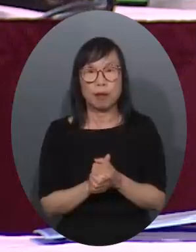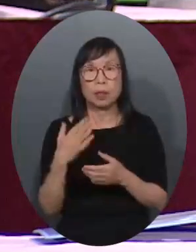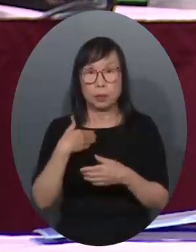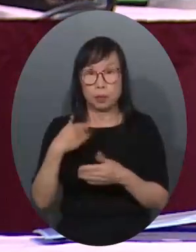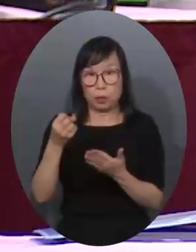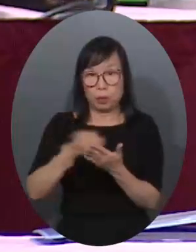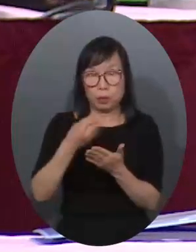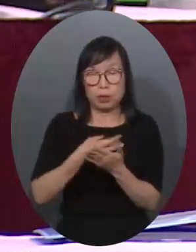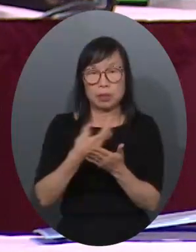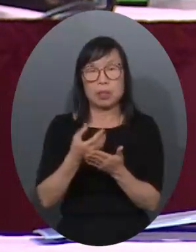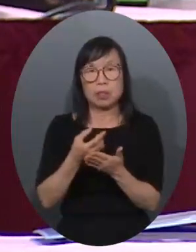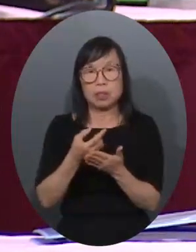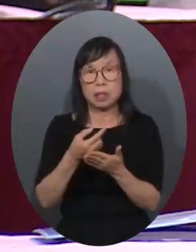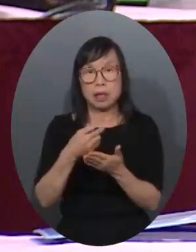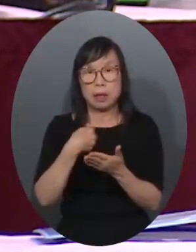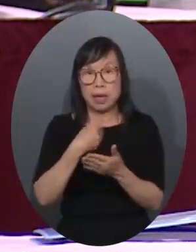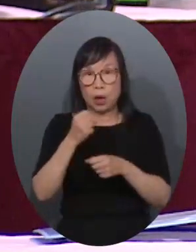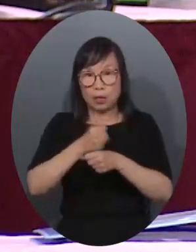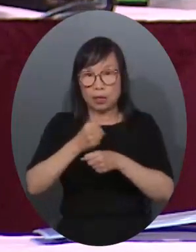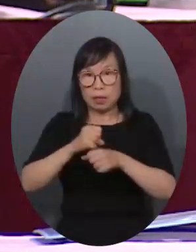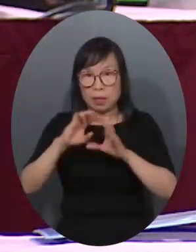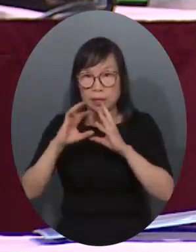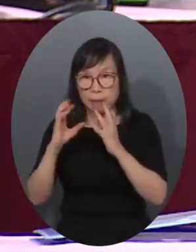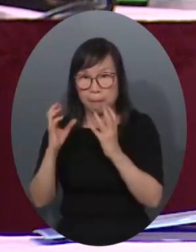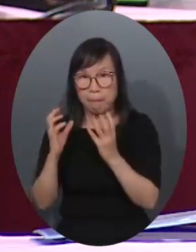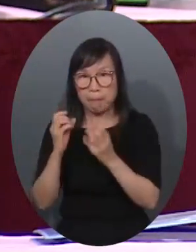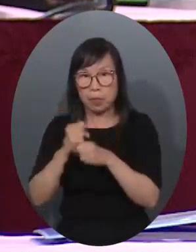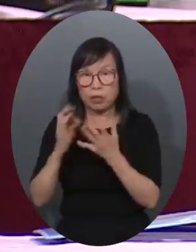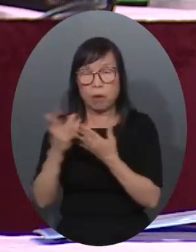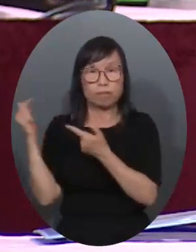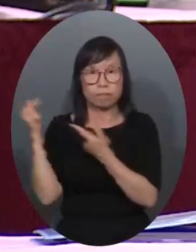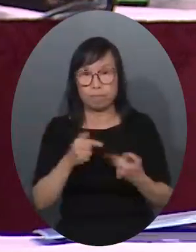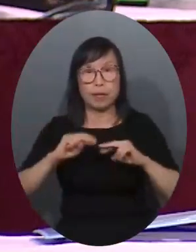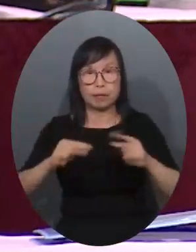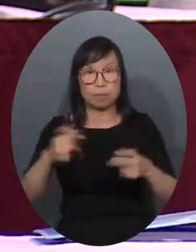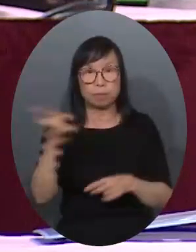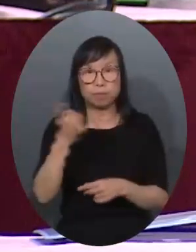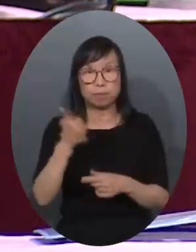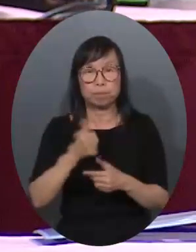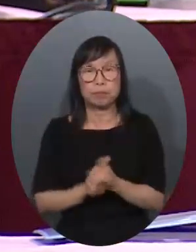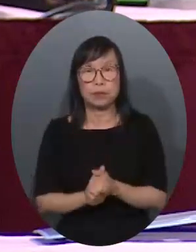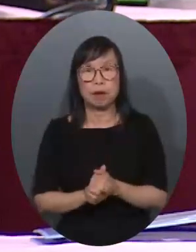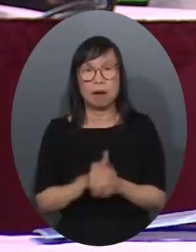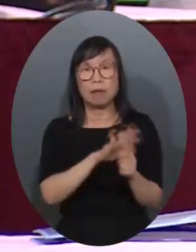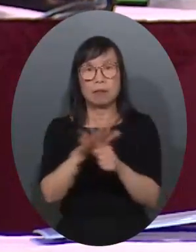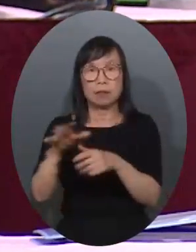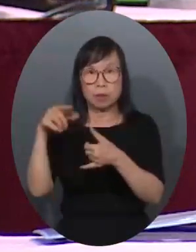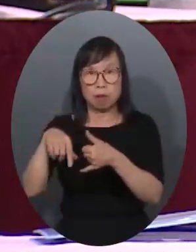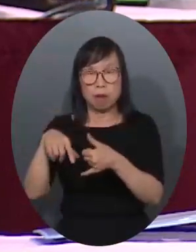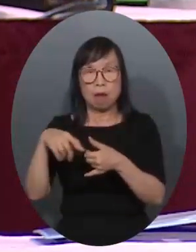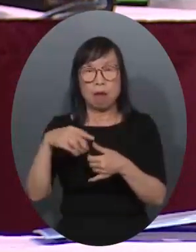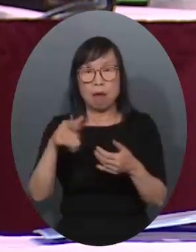business and the communities we serve, creating shared values for all stakeholders, including our